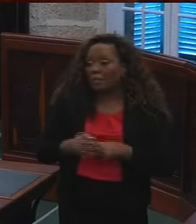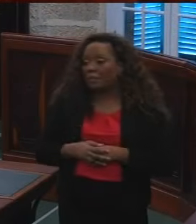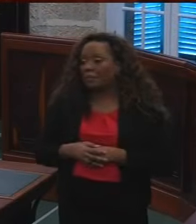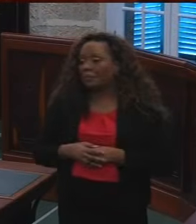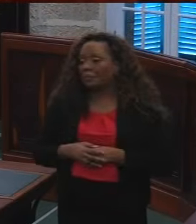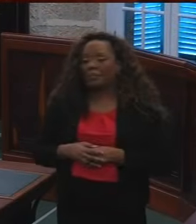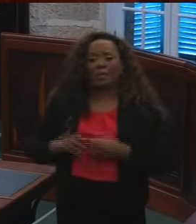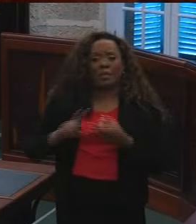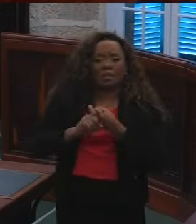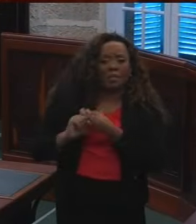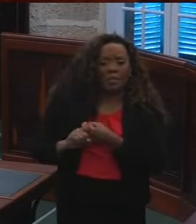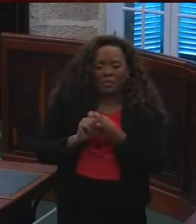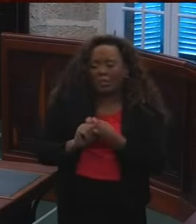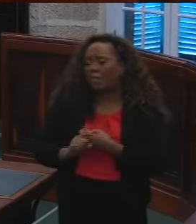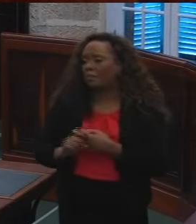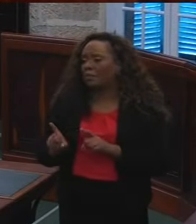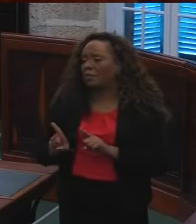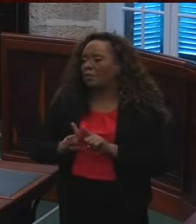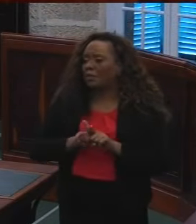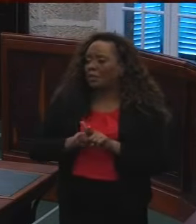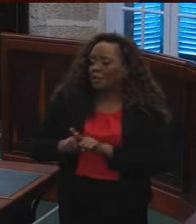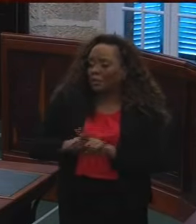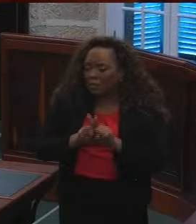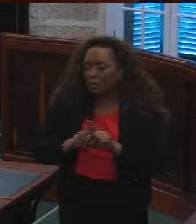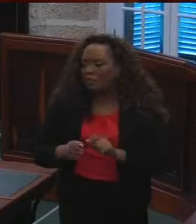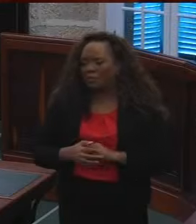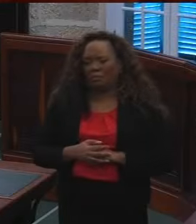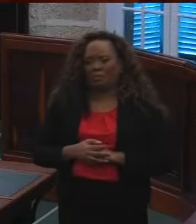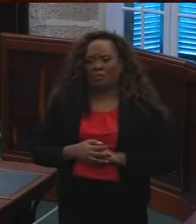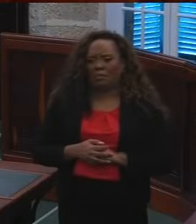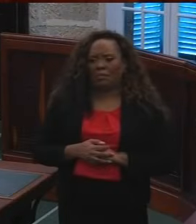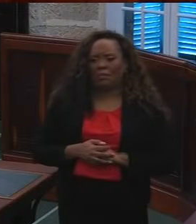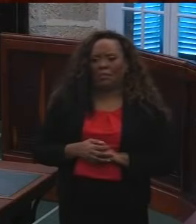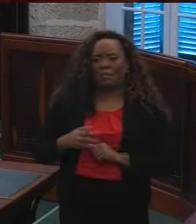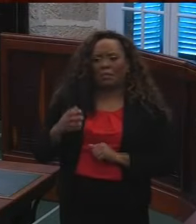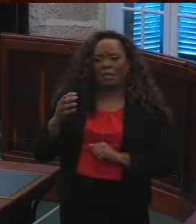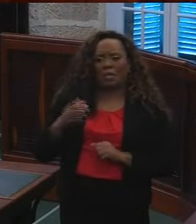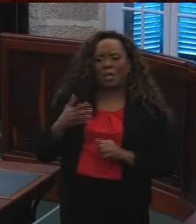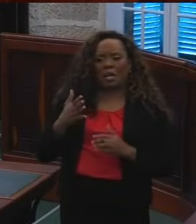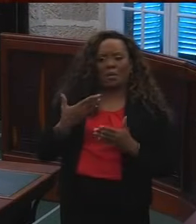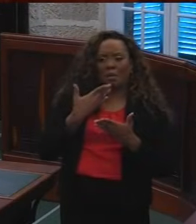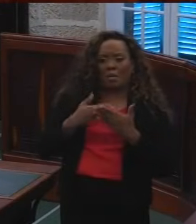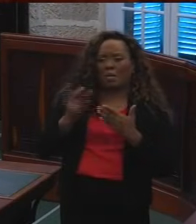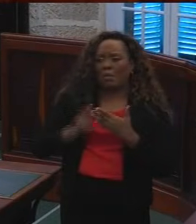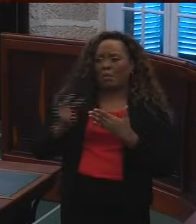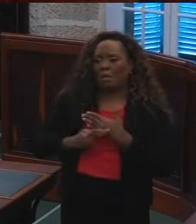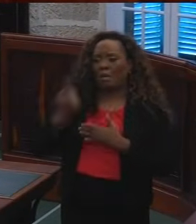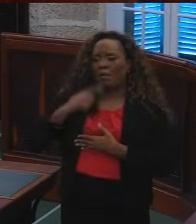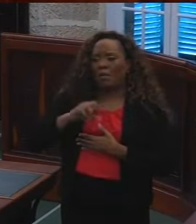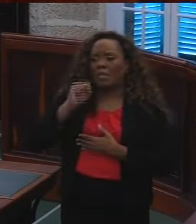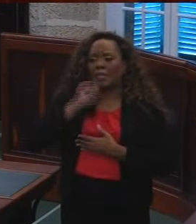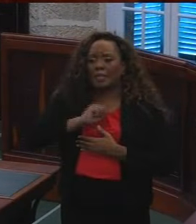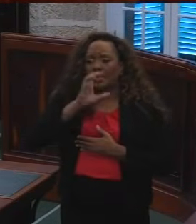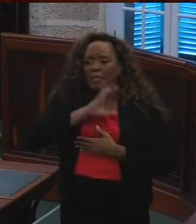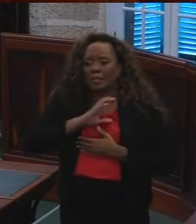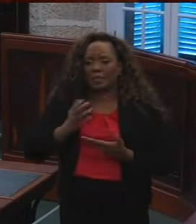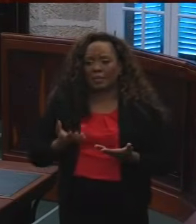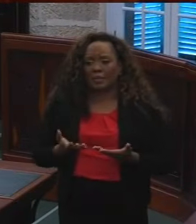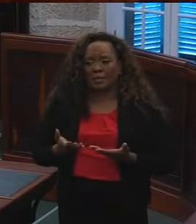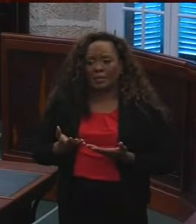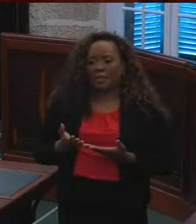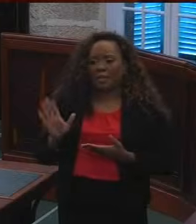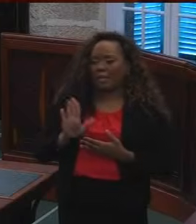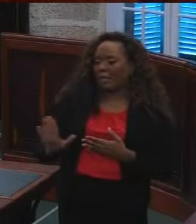companionship and stimulation exercises and programs for seniors in their own spaces, in their